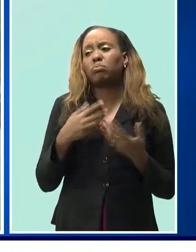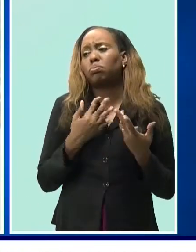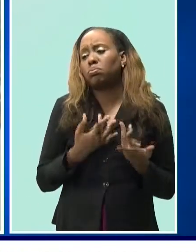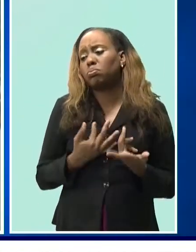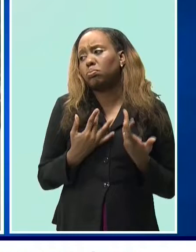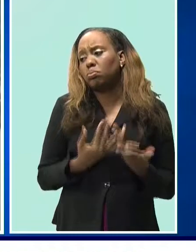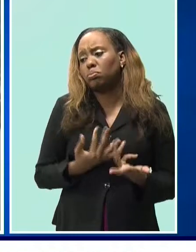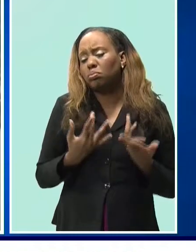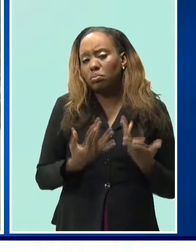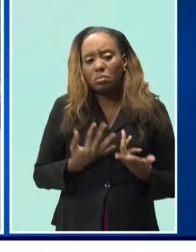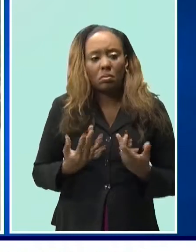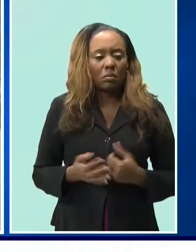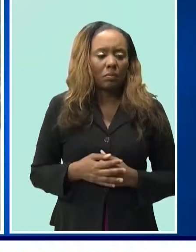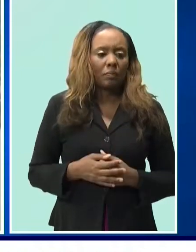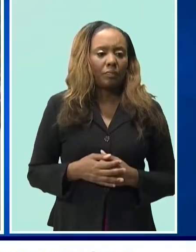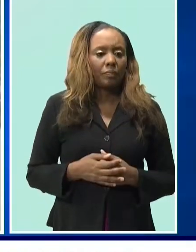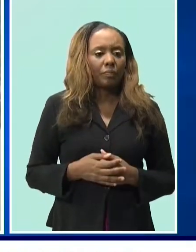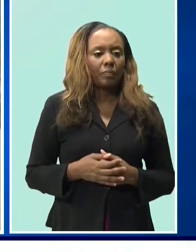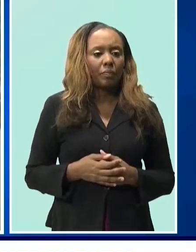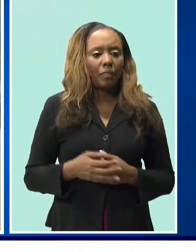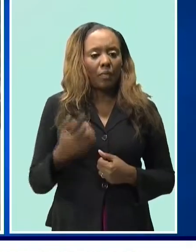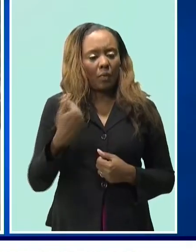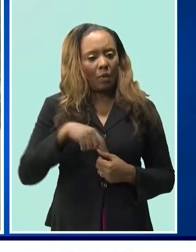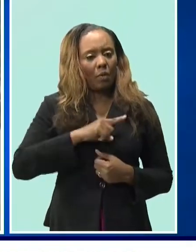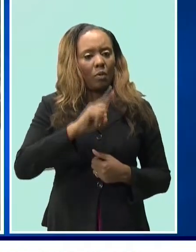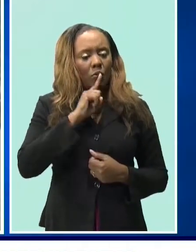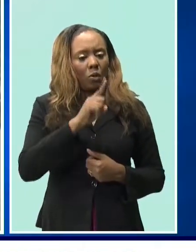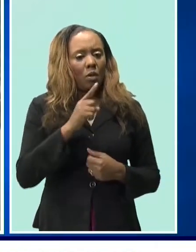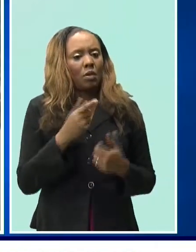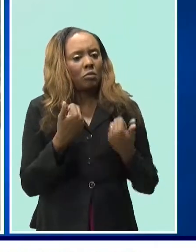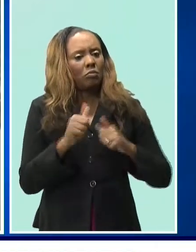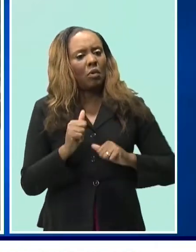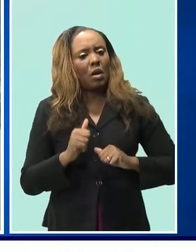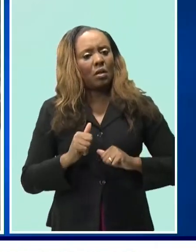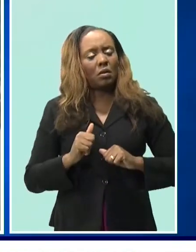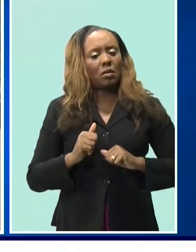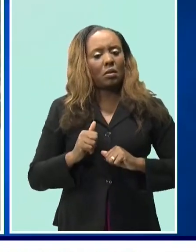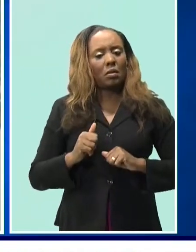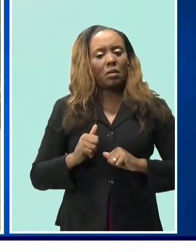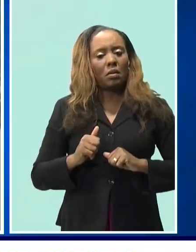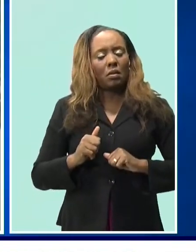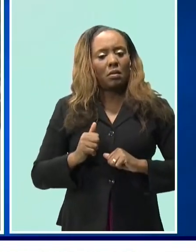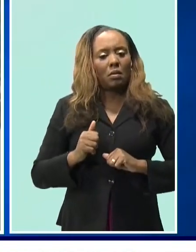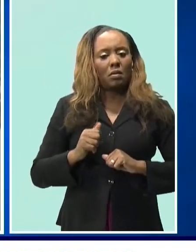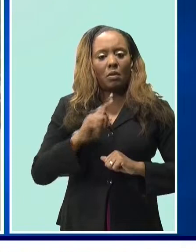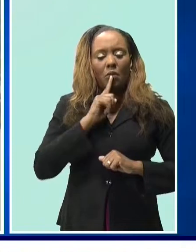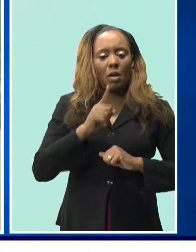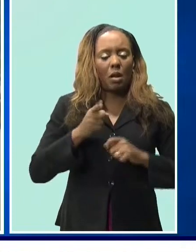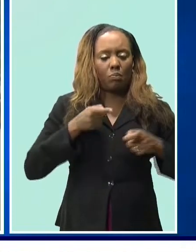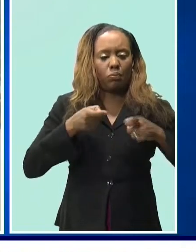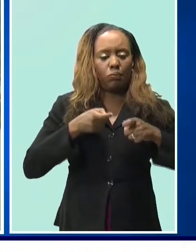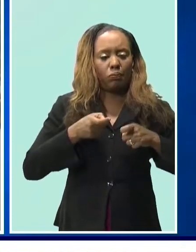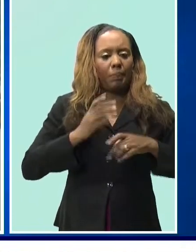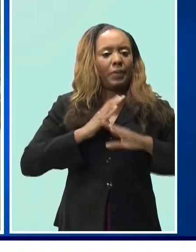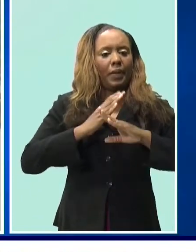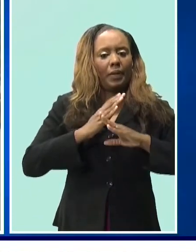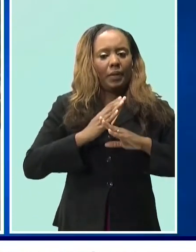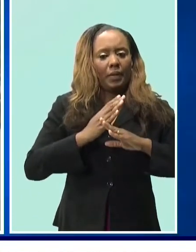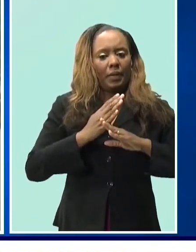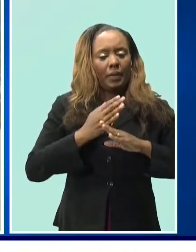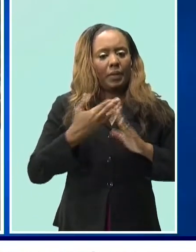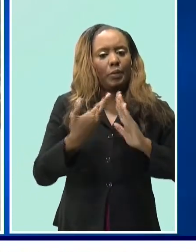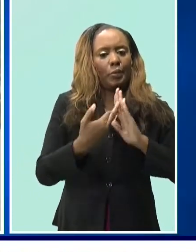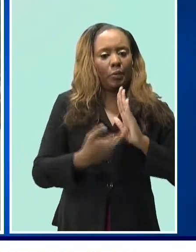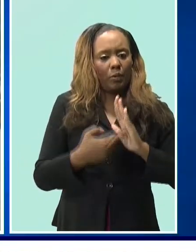been very protective in terms of the programs that we've put in place of the elderly population, trying